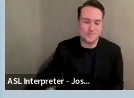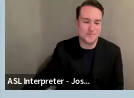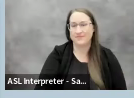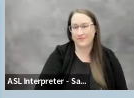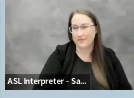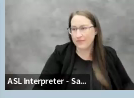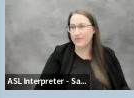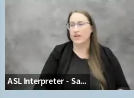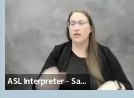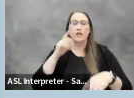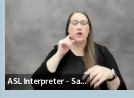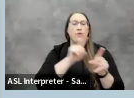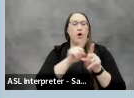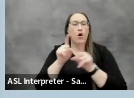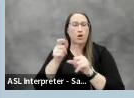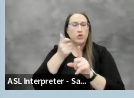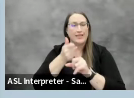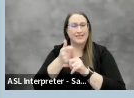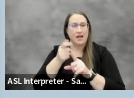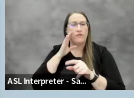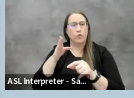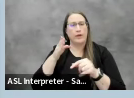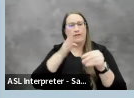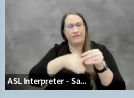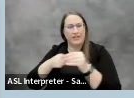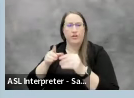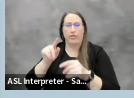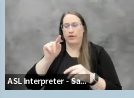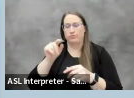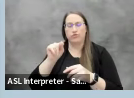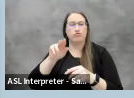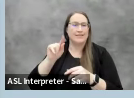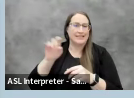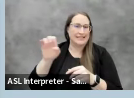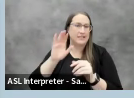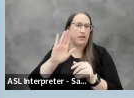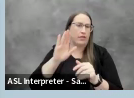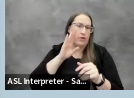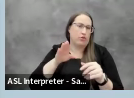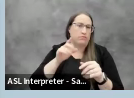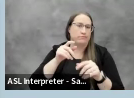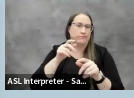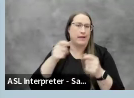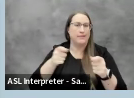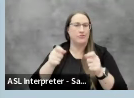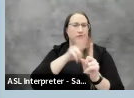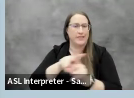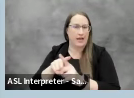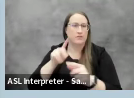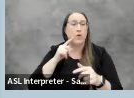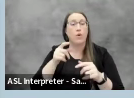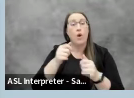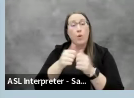all of the trust administration tasks without court supervision or approval, which once again saves a family